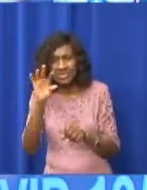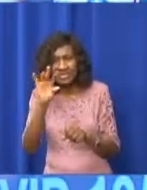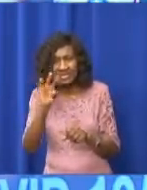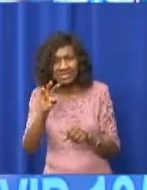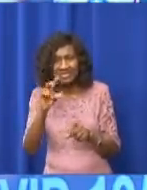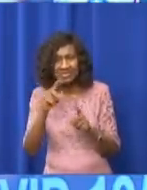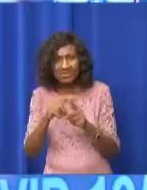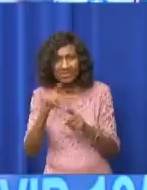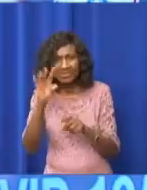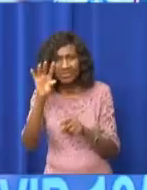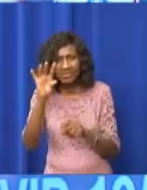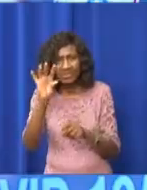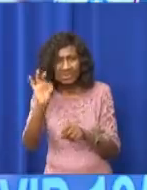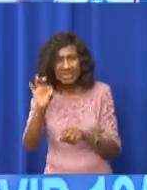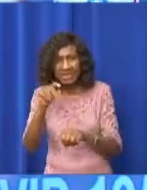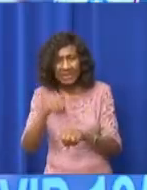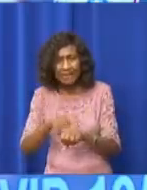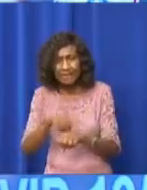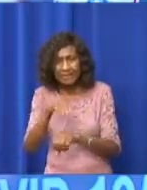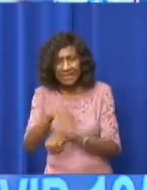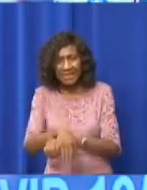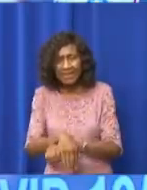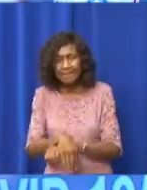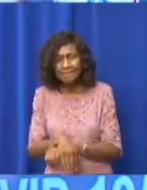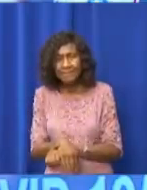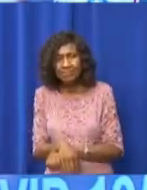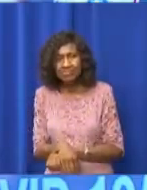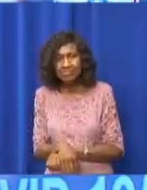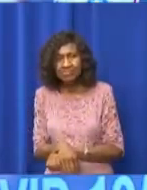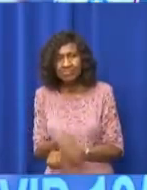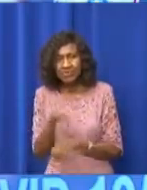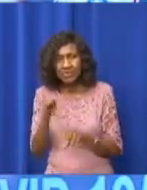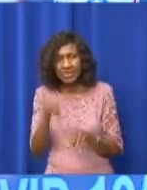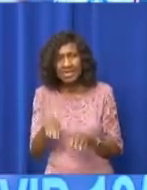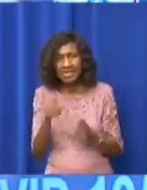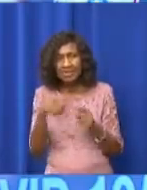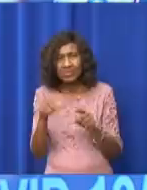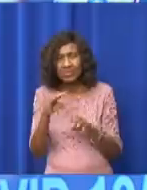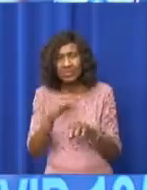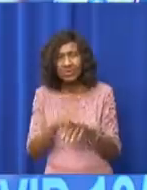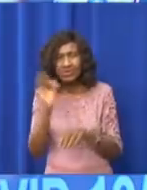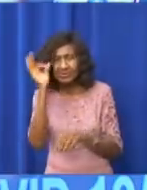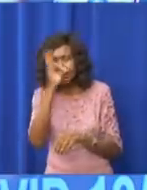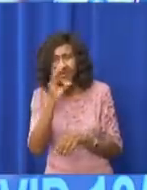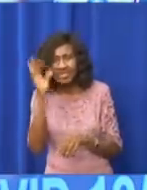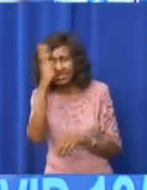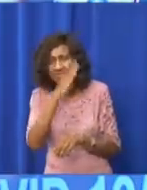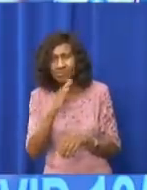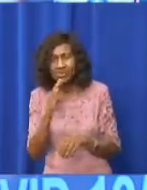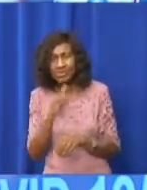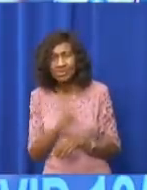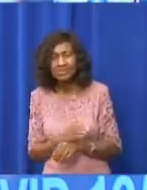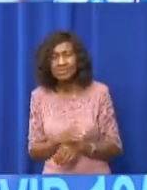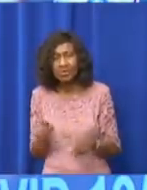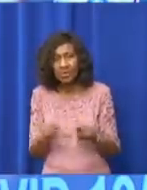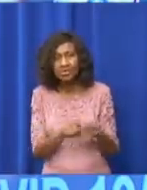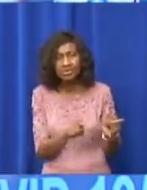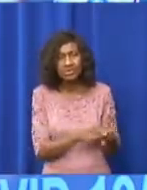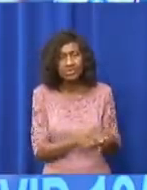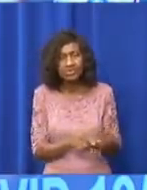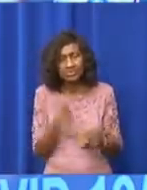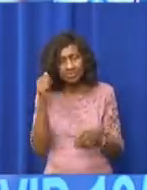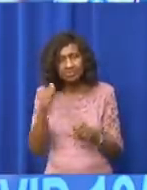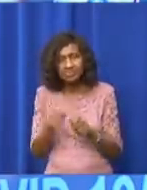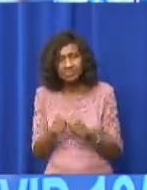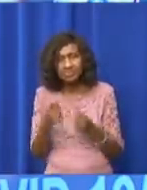as well, as you can go on Cayman Live TV's Facebook page. Again, that is this Sunday. Before we go, of course, a reminder